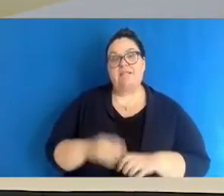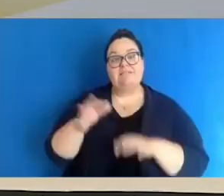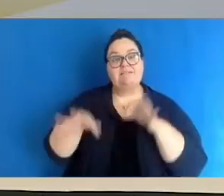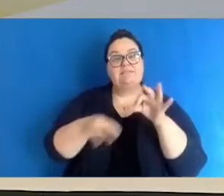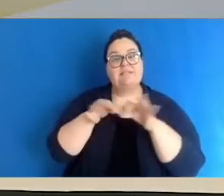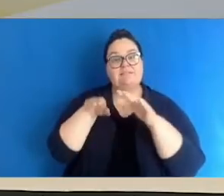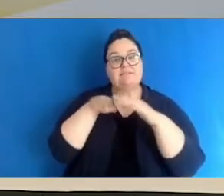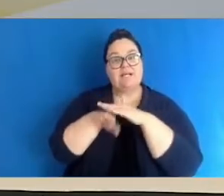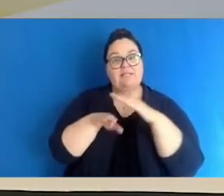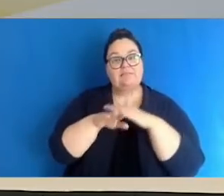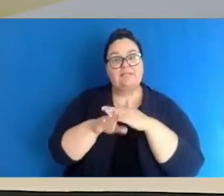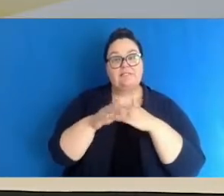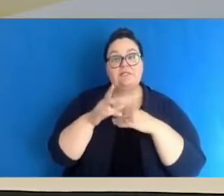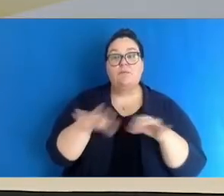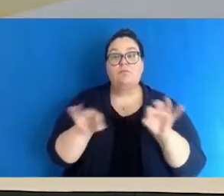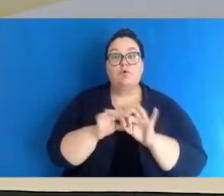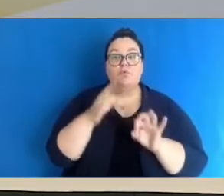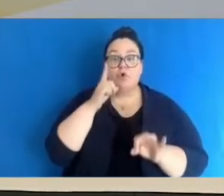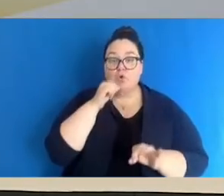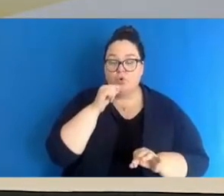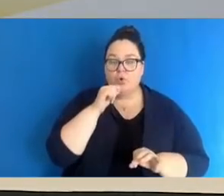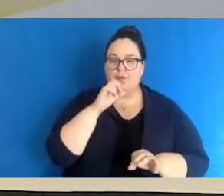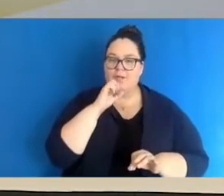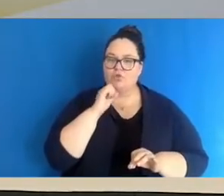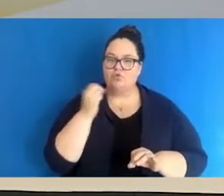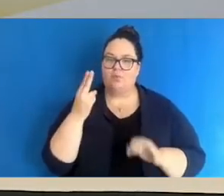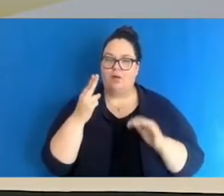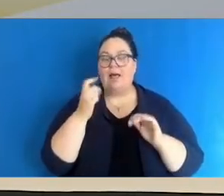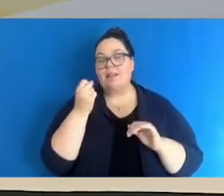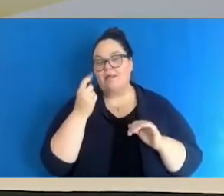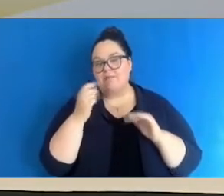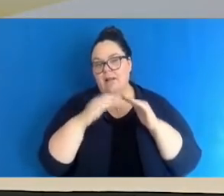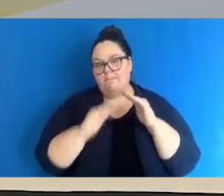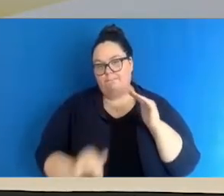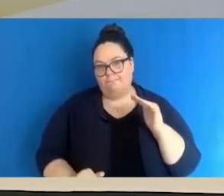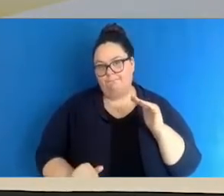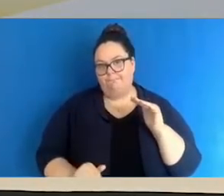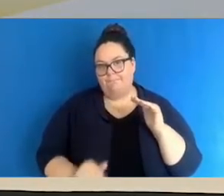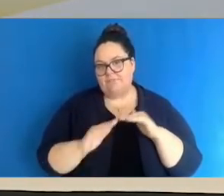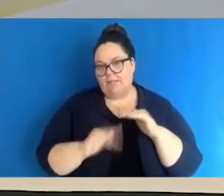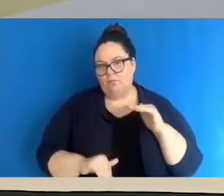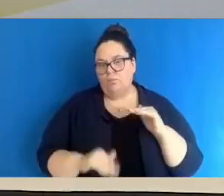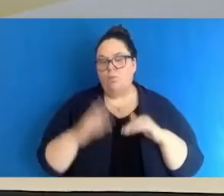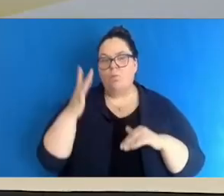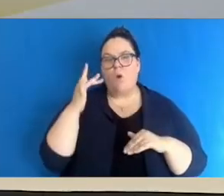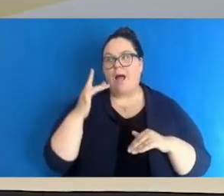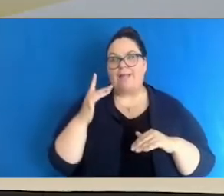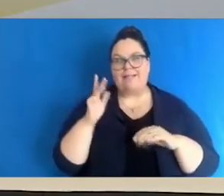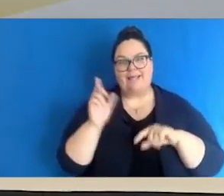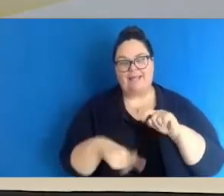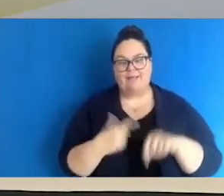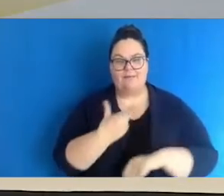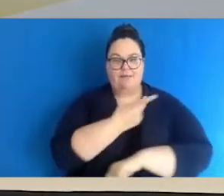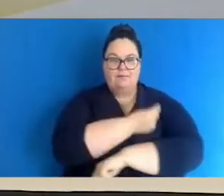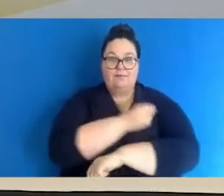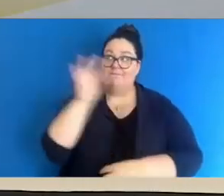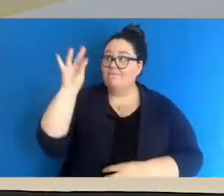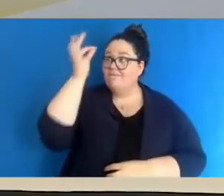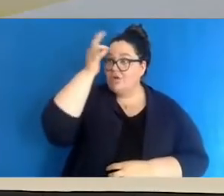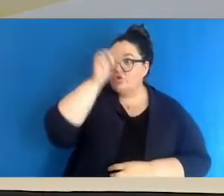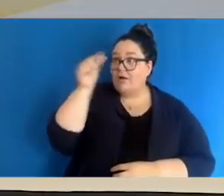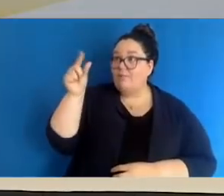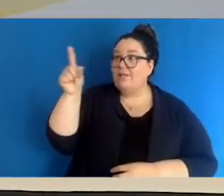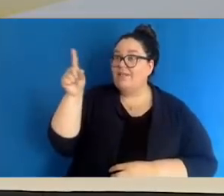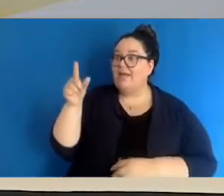for children who are not eligible to be immunized. We are in preliminary discussions with the federal government regarding a pilot project